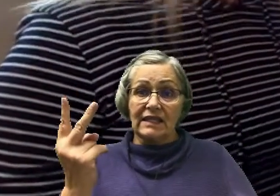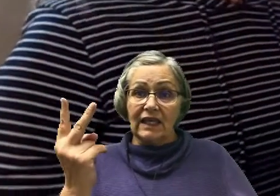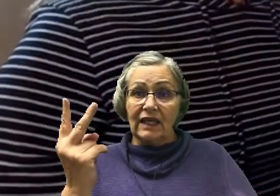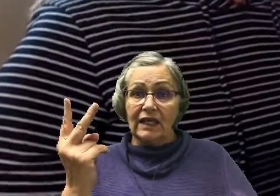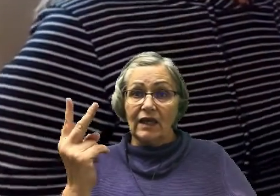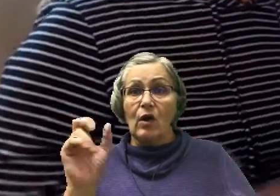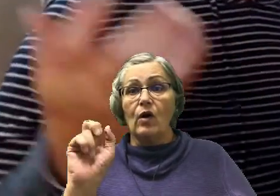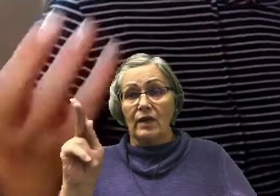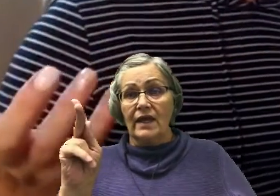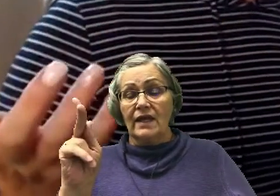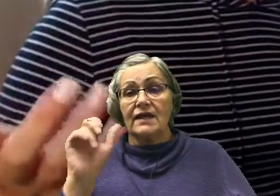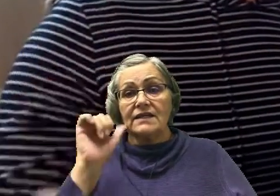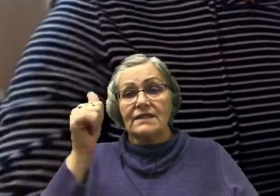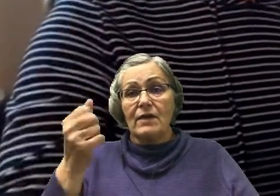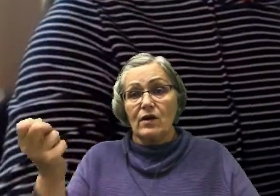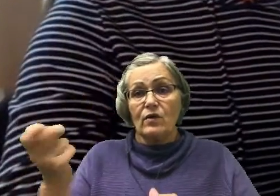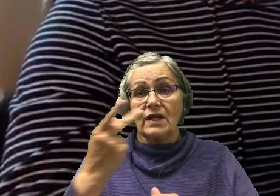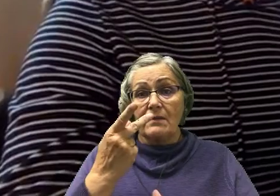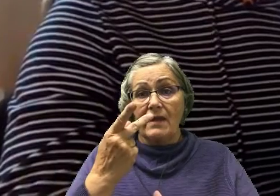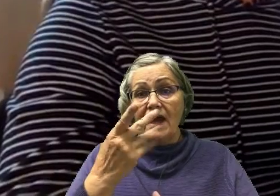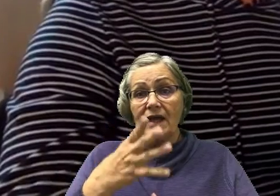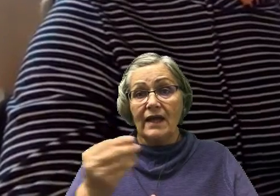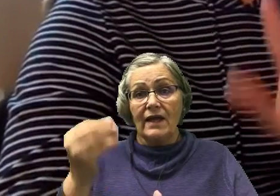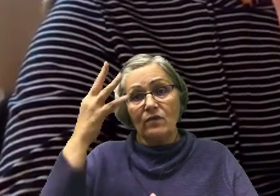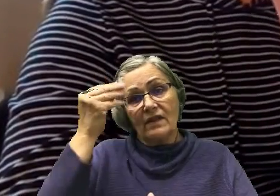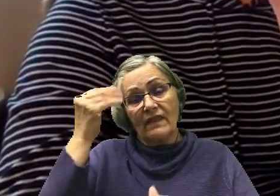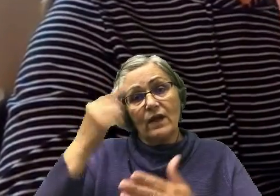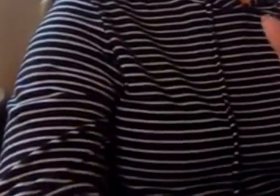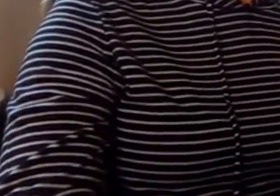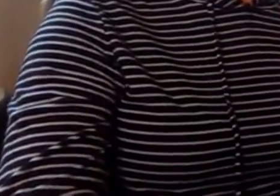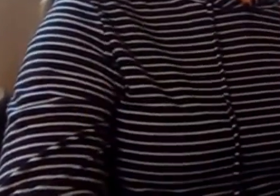and we'll think about what else do we see in the fall. See you tomorrow.